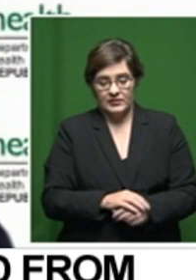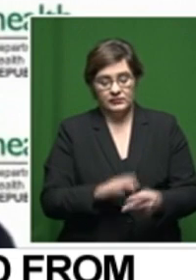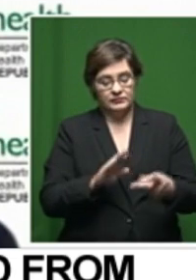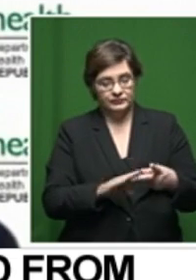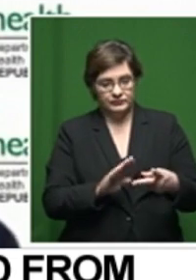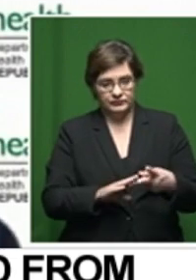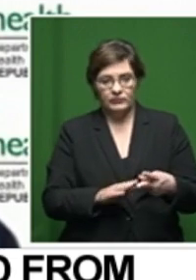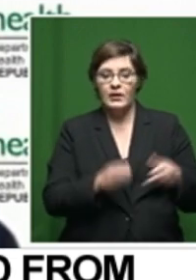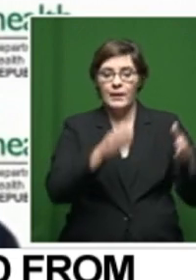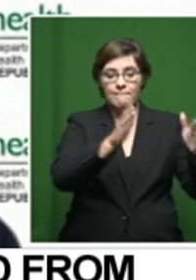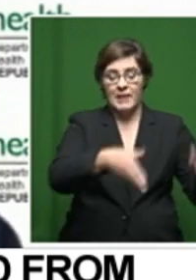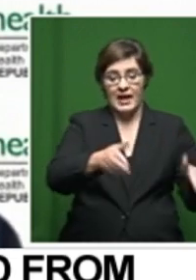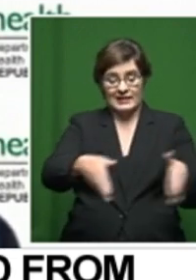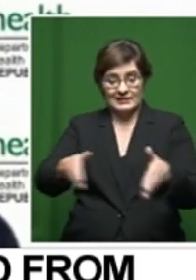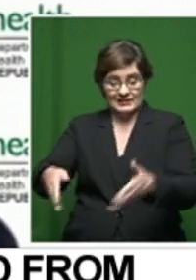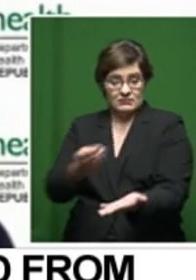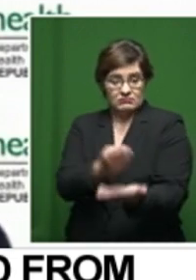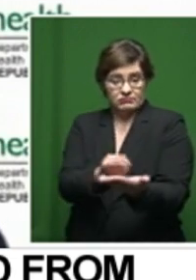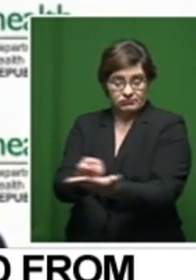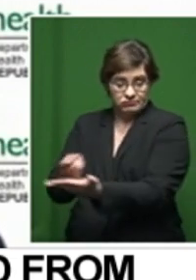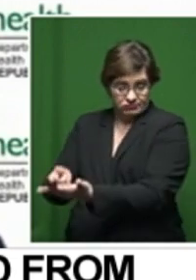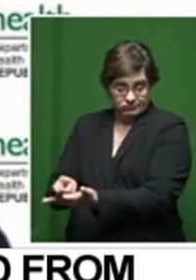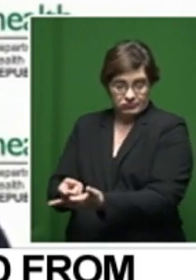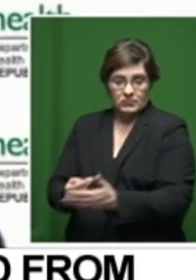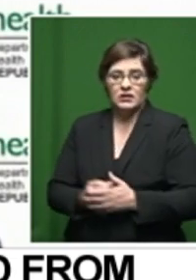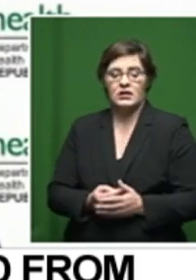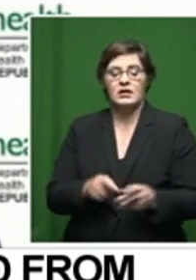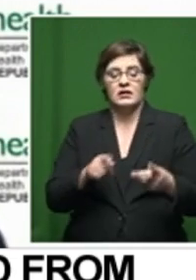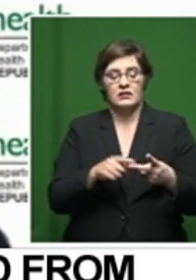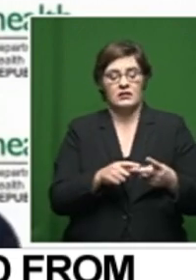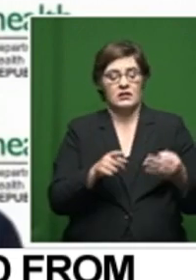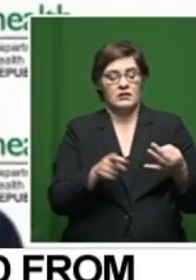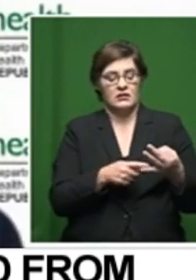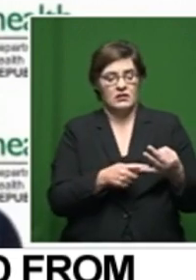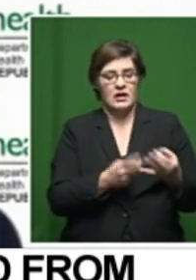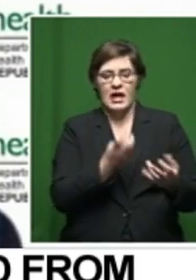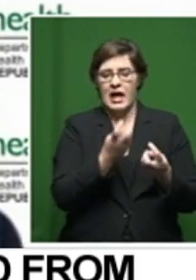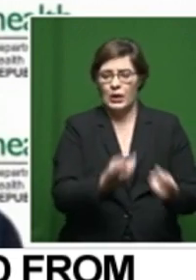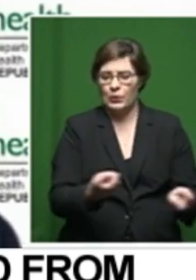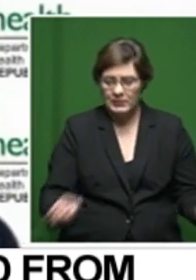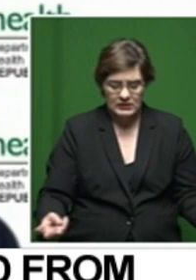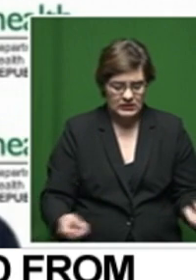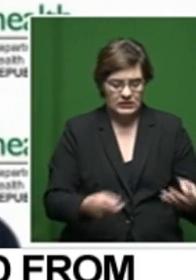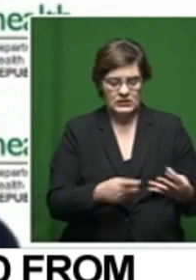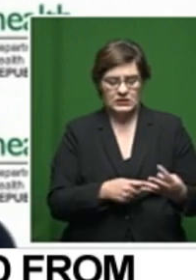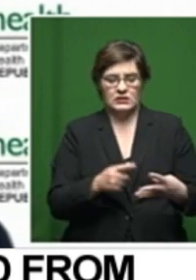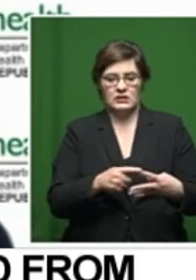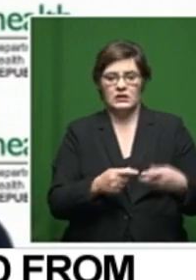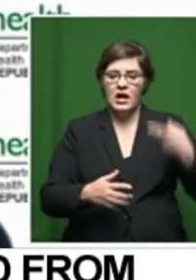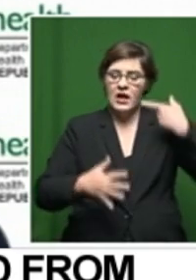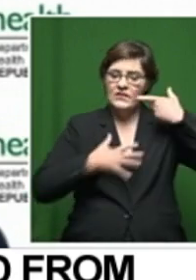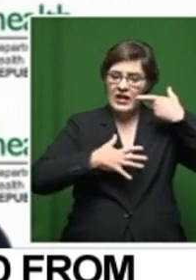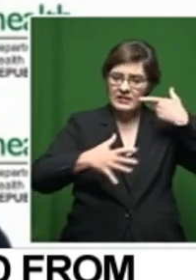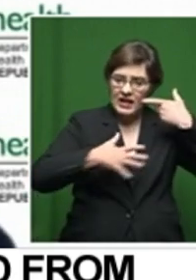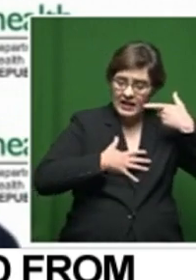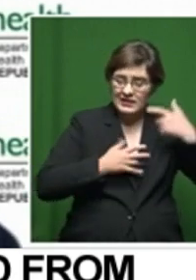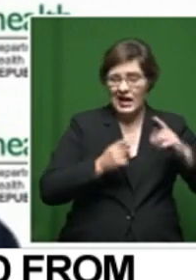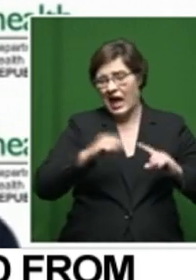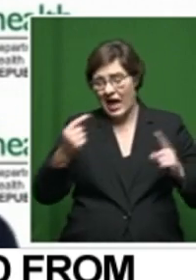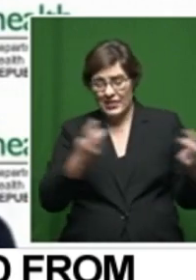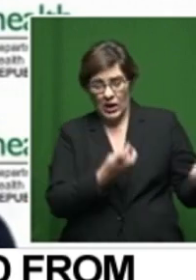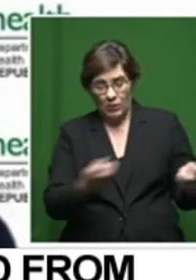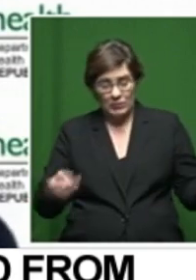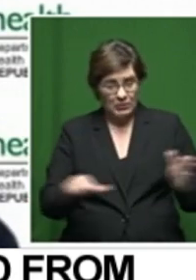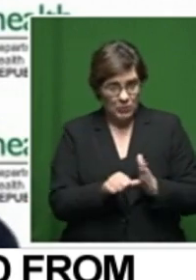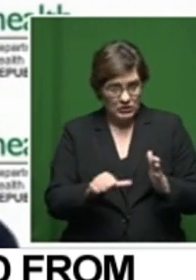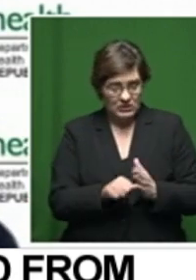as bed capacity, also equipment, and also such as ventilators and other equipment,